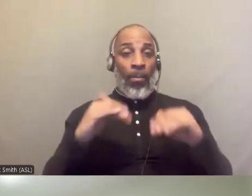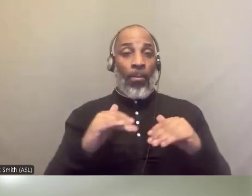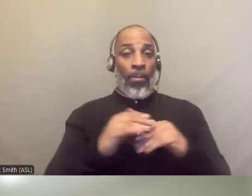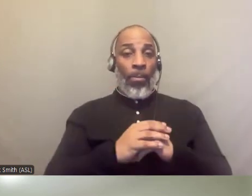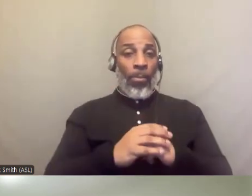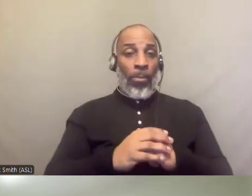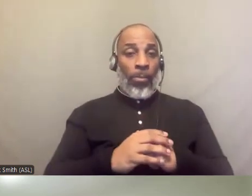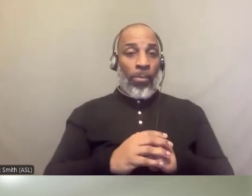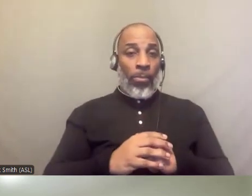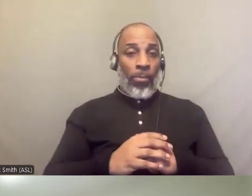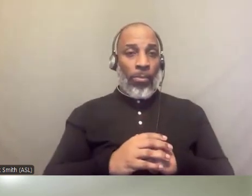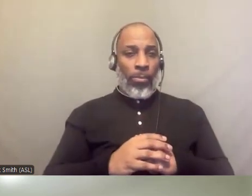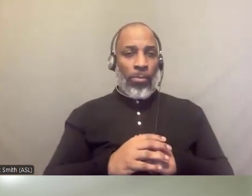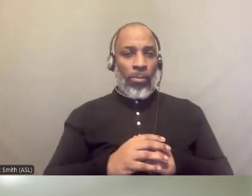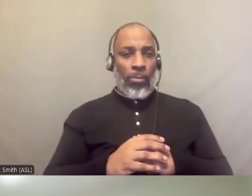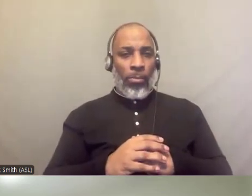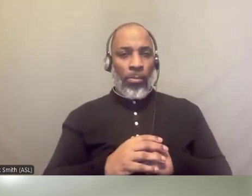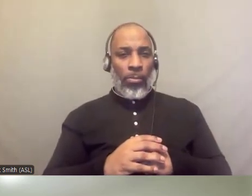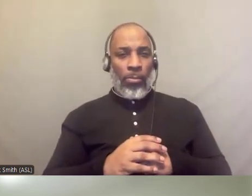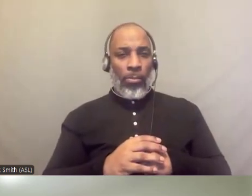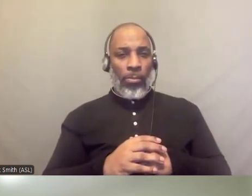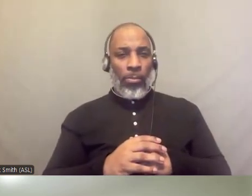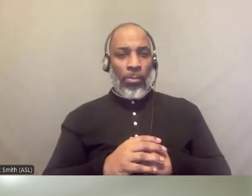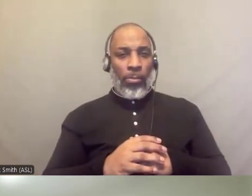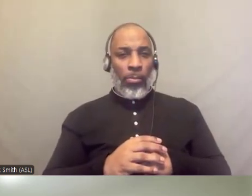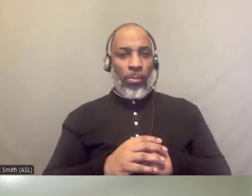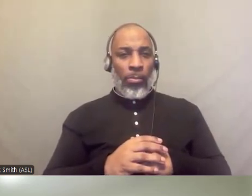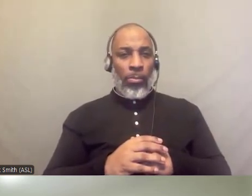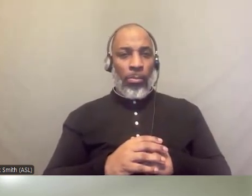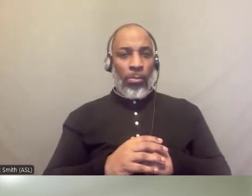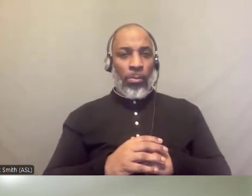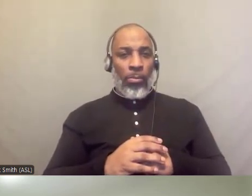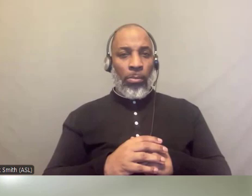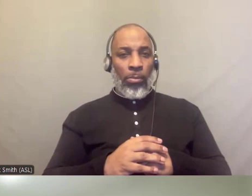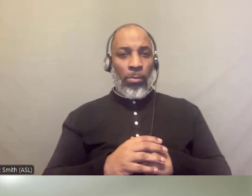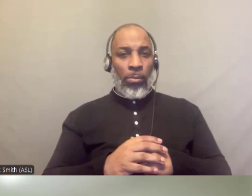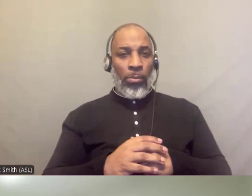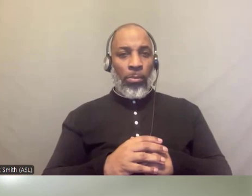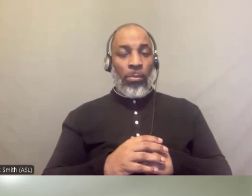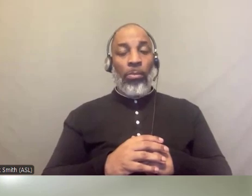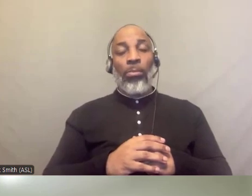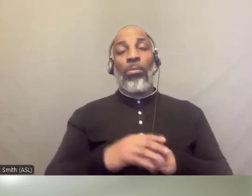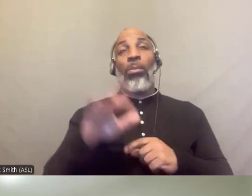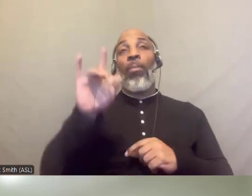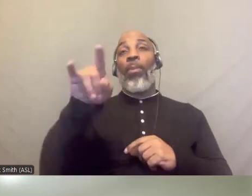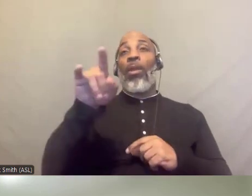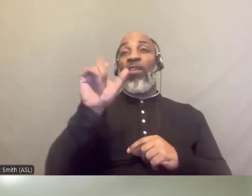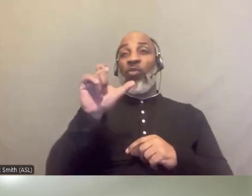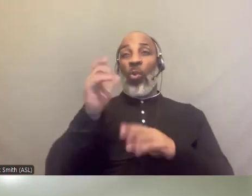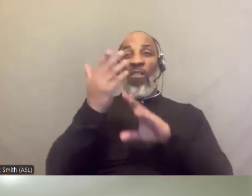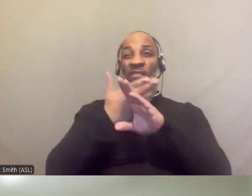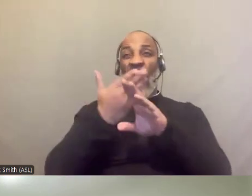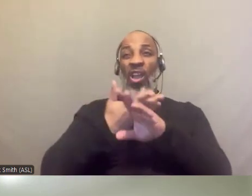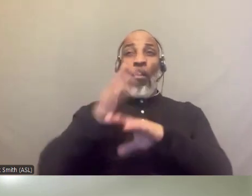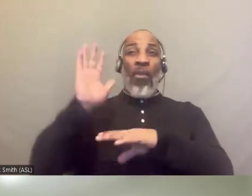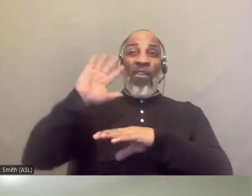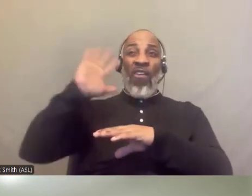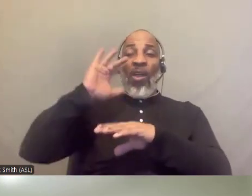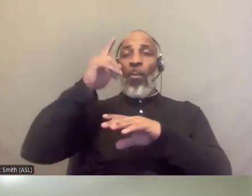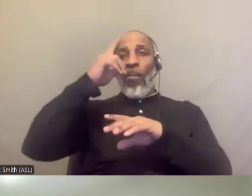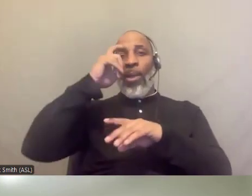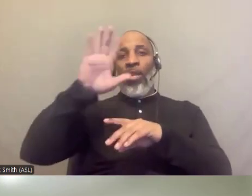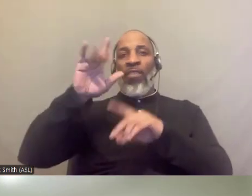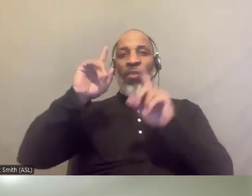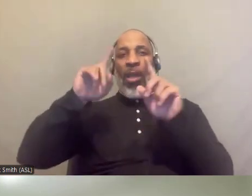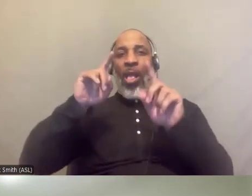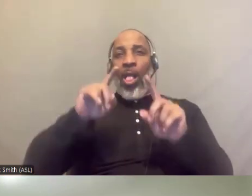audience is doing really well. Last question for this slide. Were you ever fired from a job because of attendance problems? Do you folks think